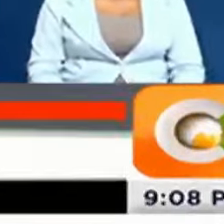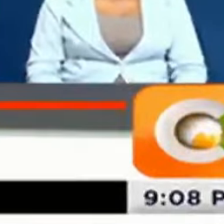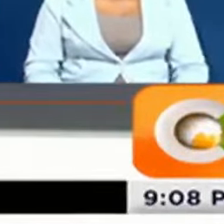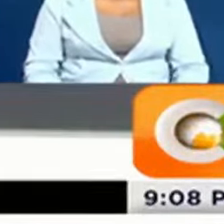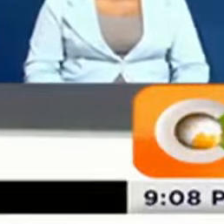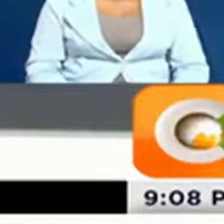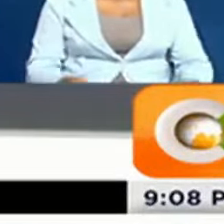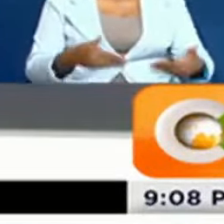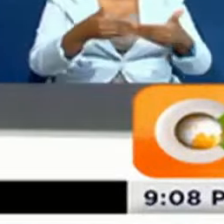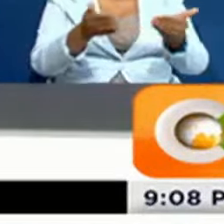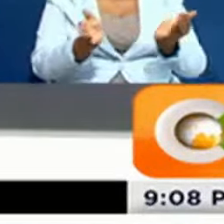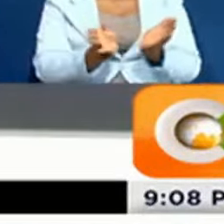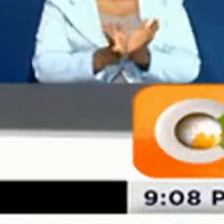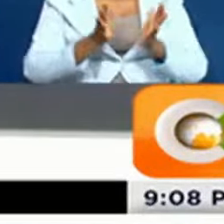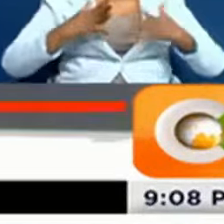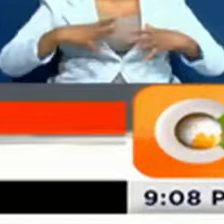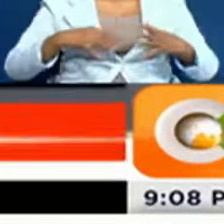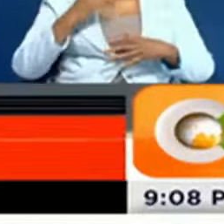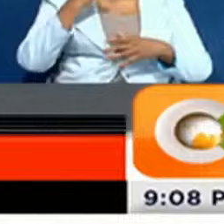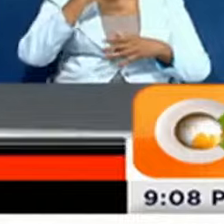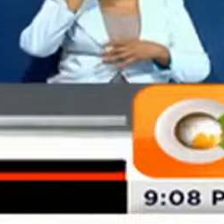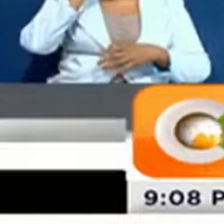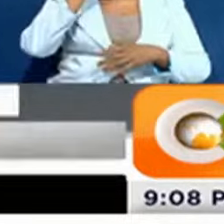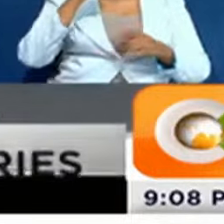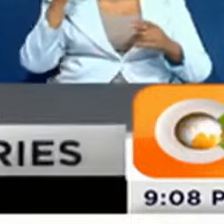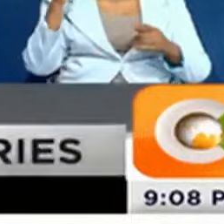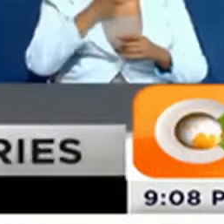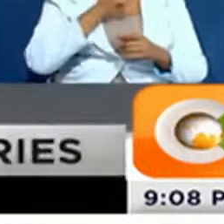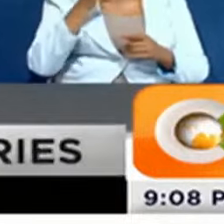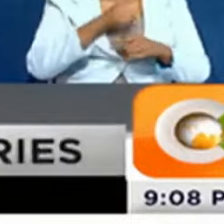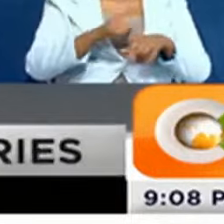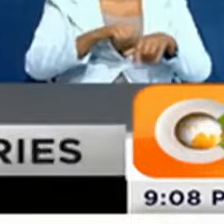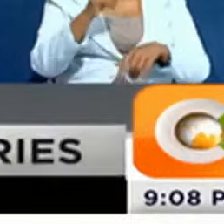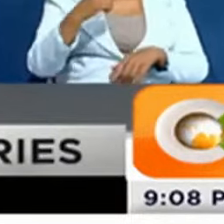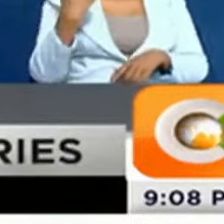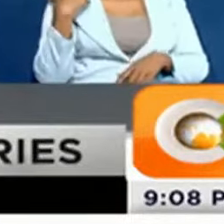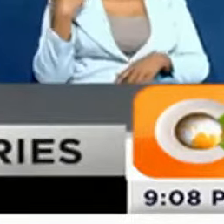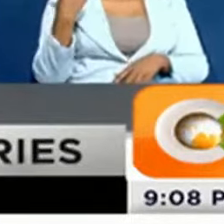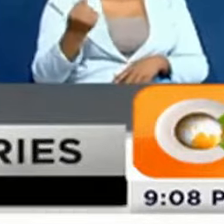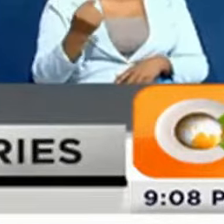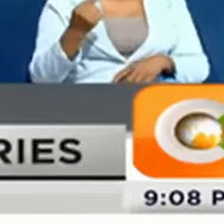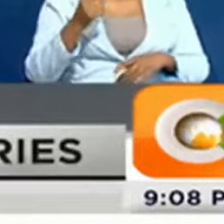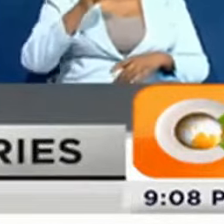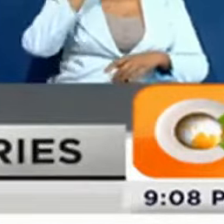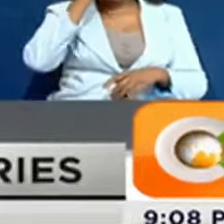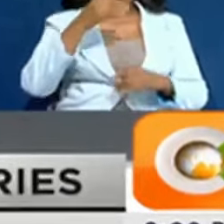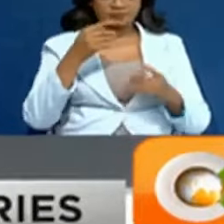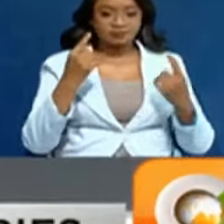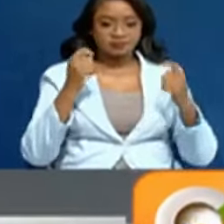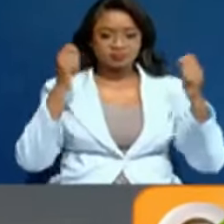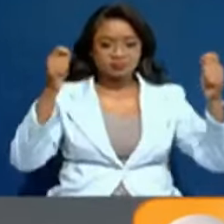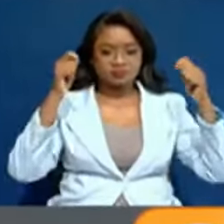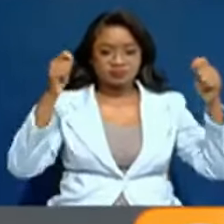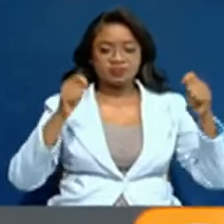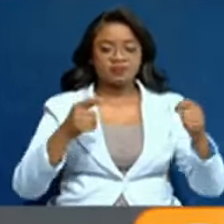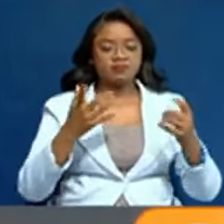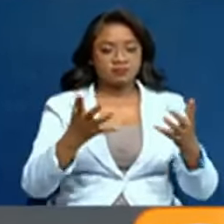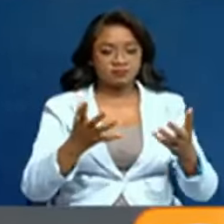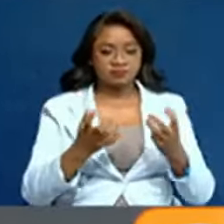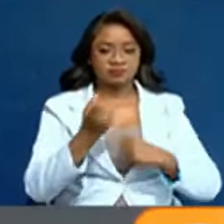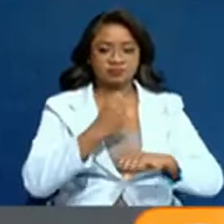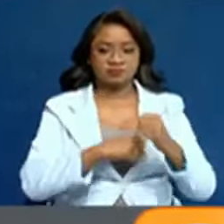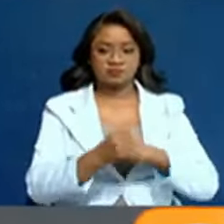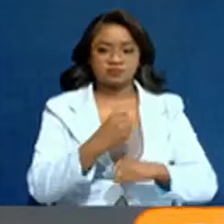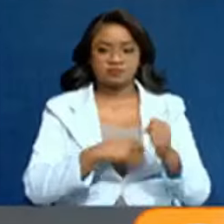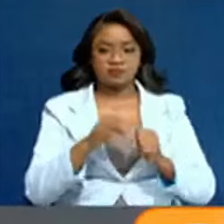Families of victims of police brutality during recent anti-government protests are still demanding action from the authorities. The families whose